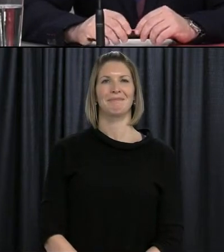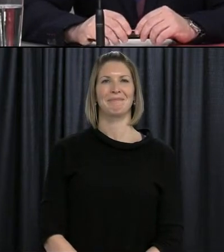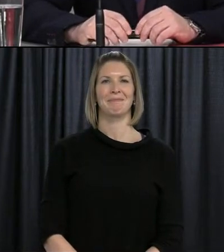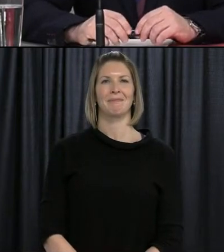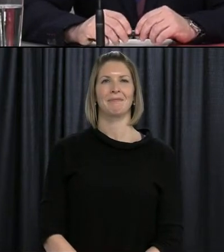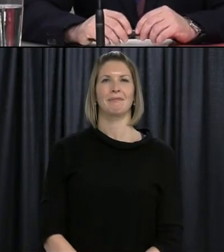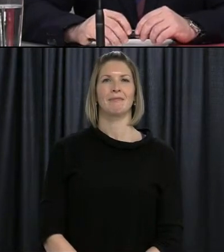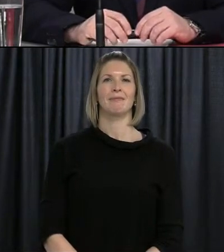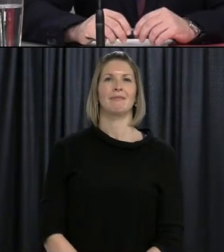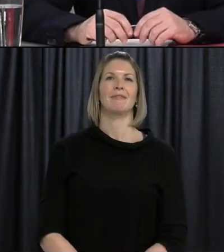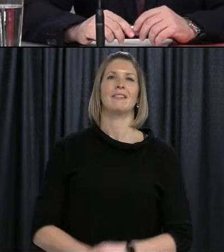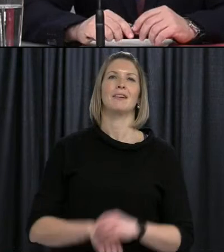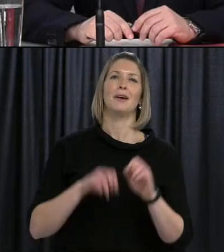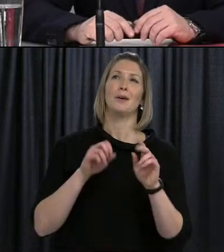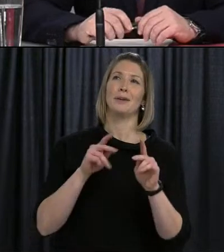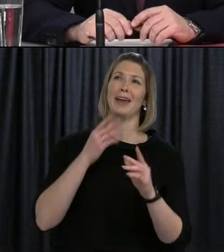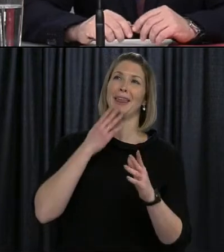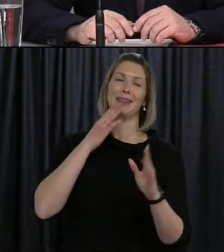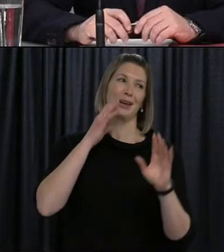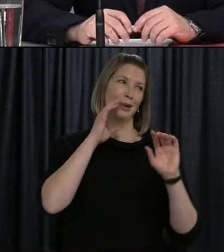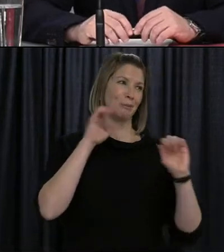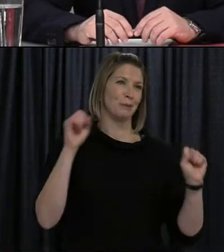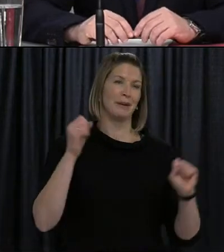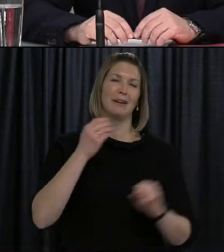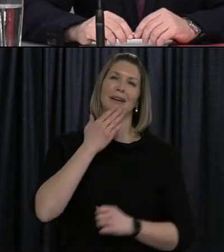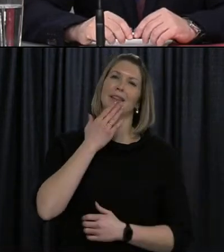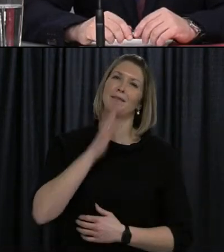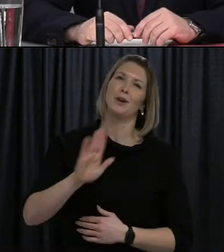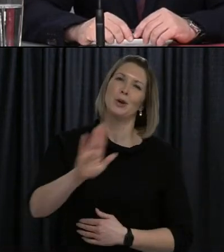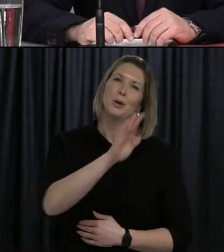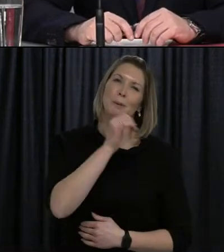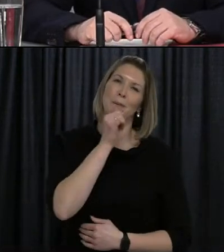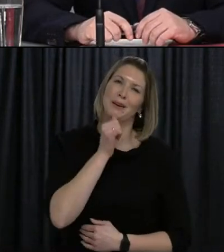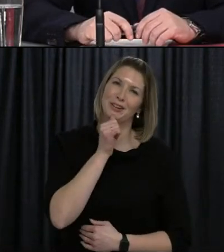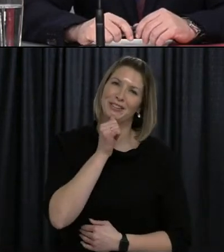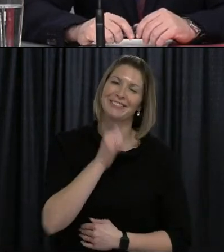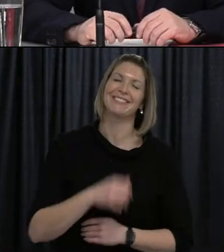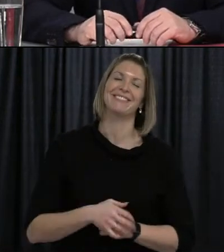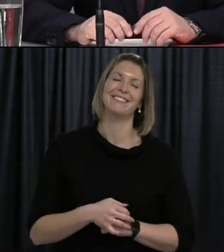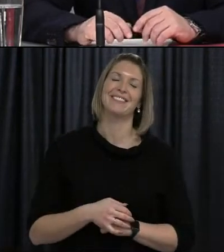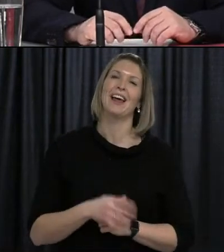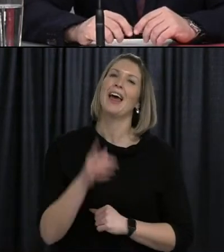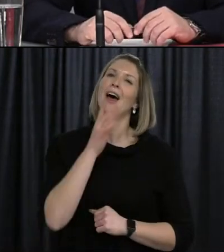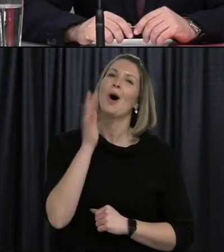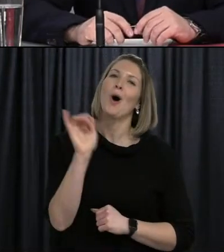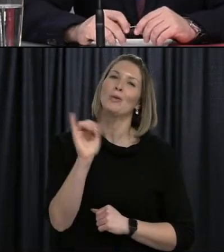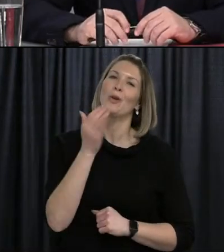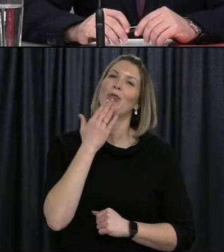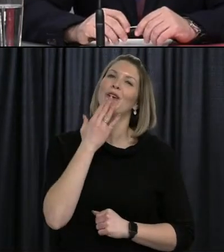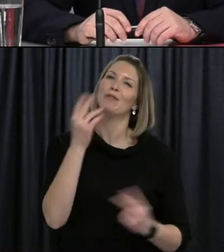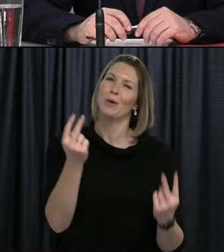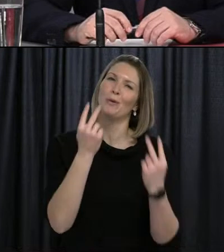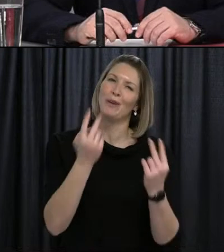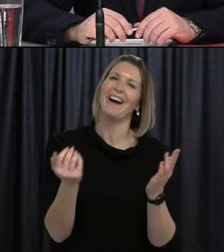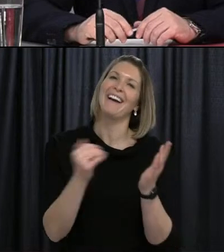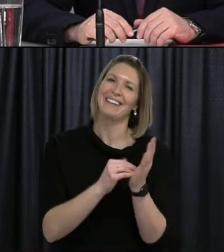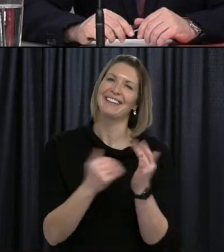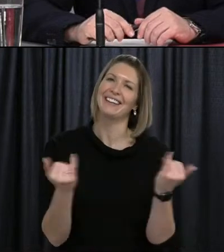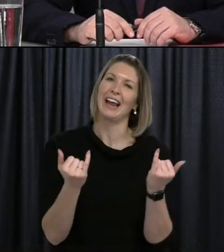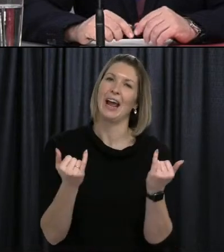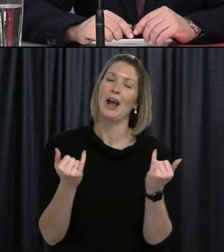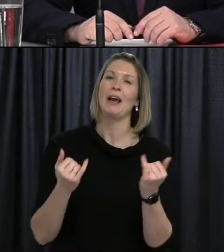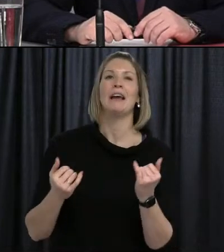Okay. Thank you, Premier. Thanks, everyone, for your patience there and for joining us today. So I'll begin with an